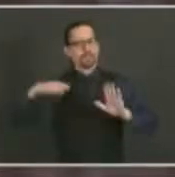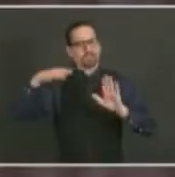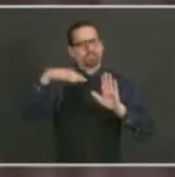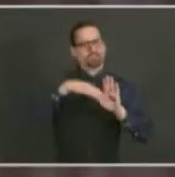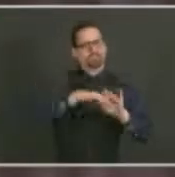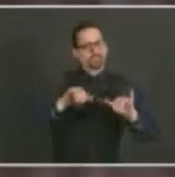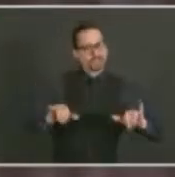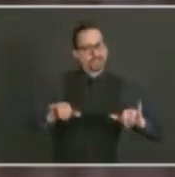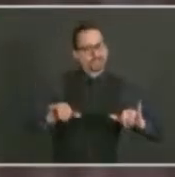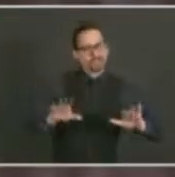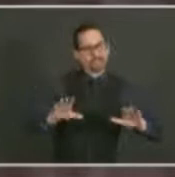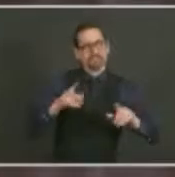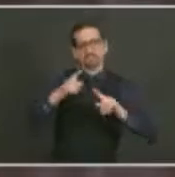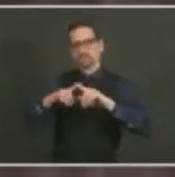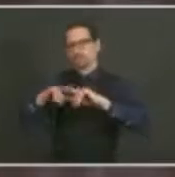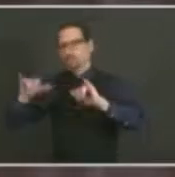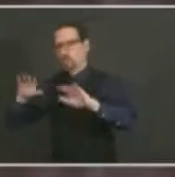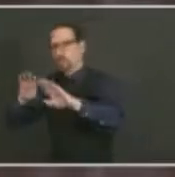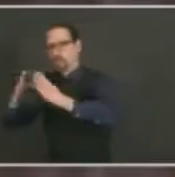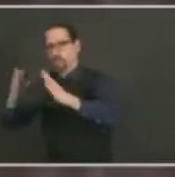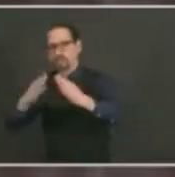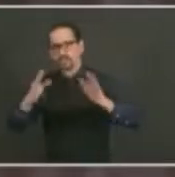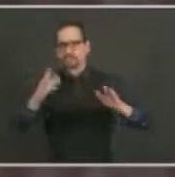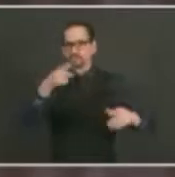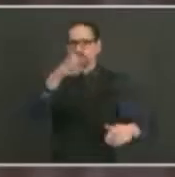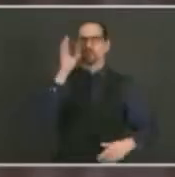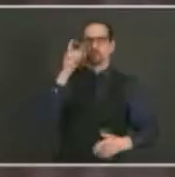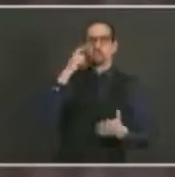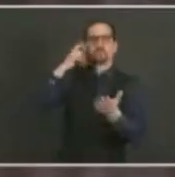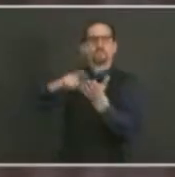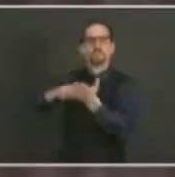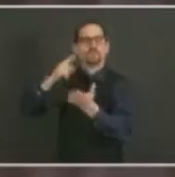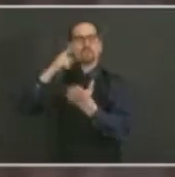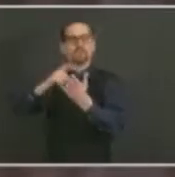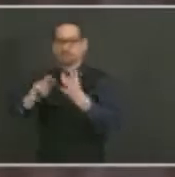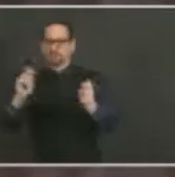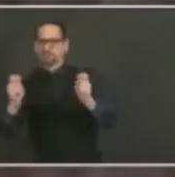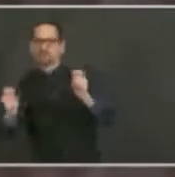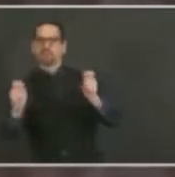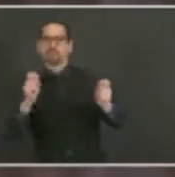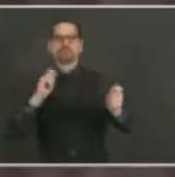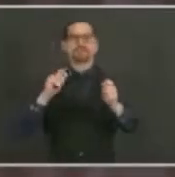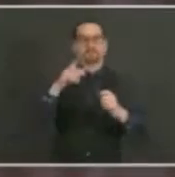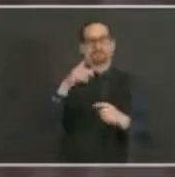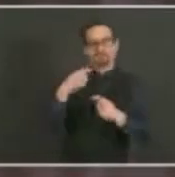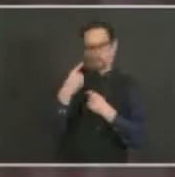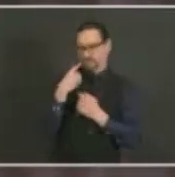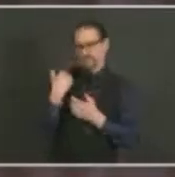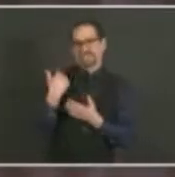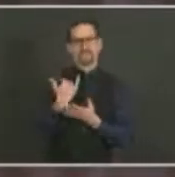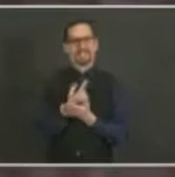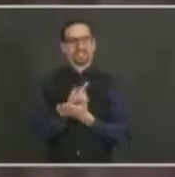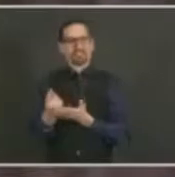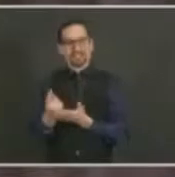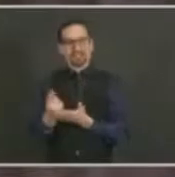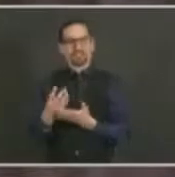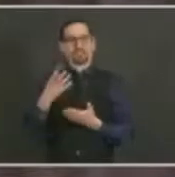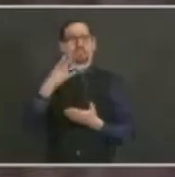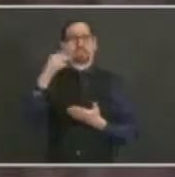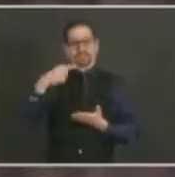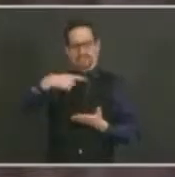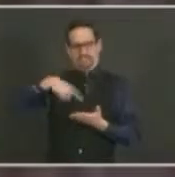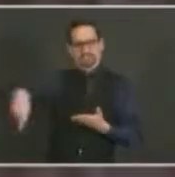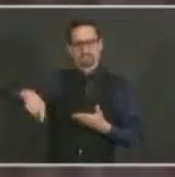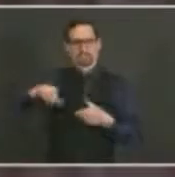You've seen the beginning of that incremental effort over the last week, and we expect that to continue